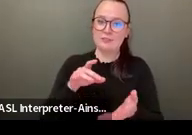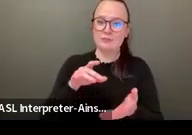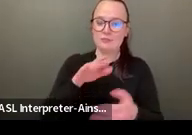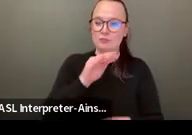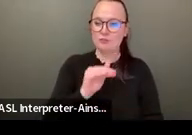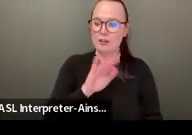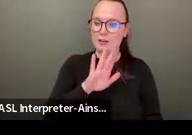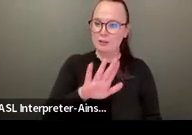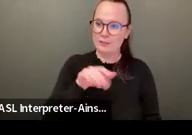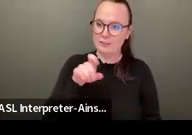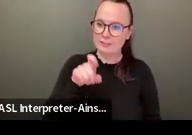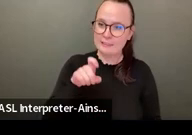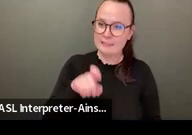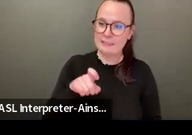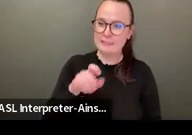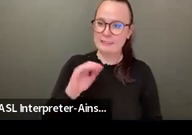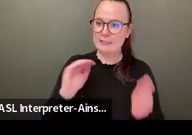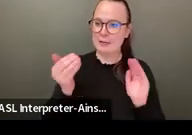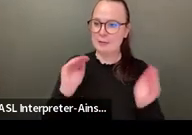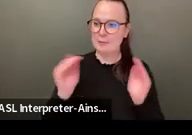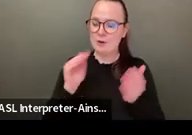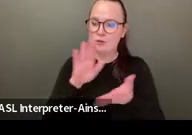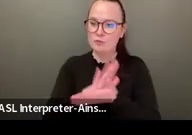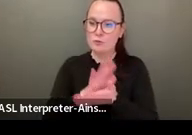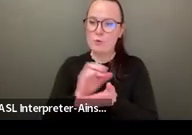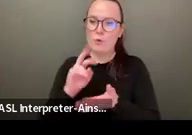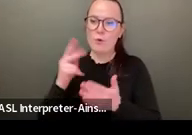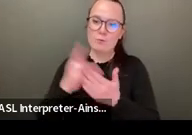versus the school or program schedule.